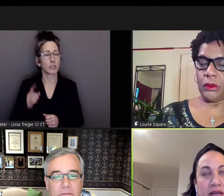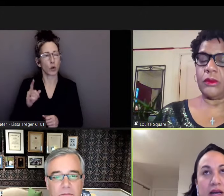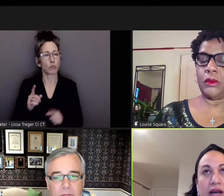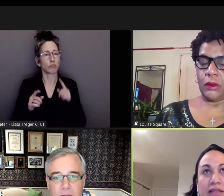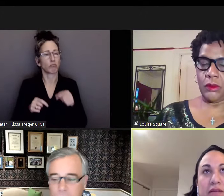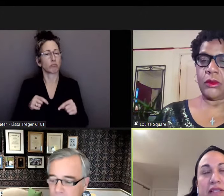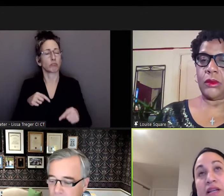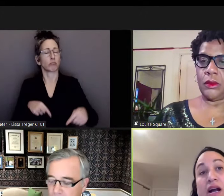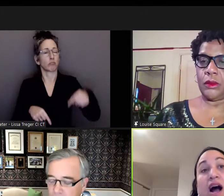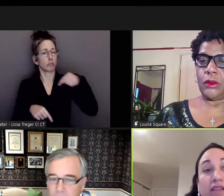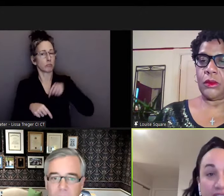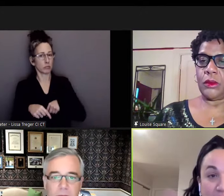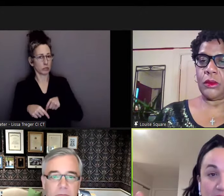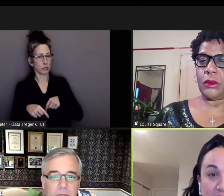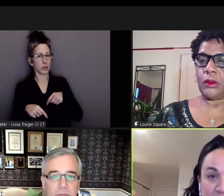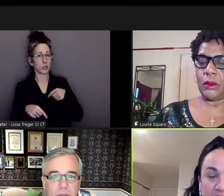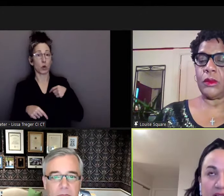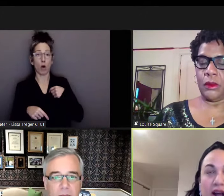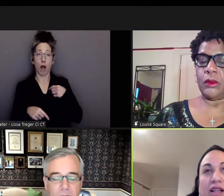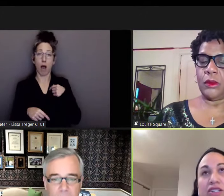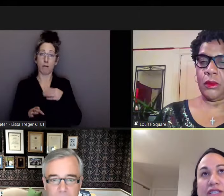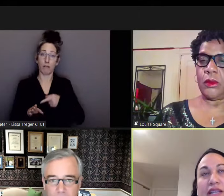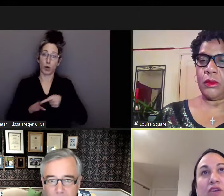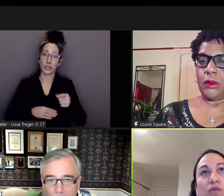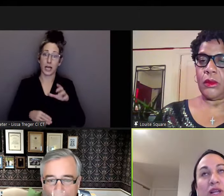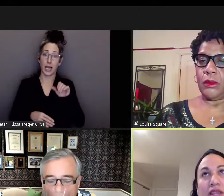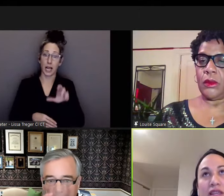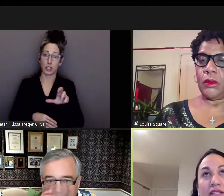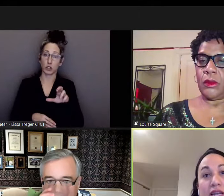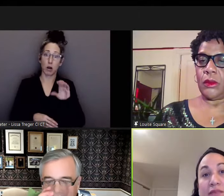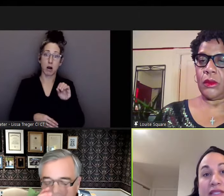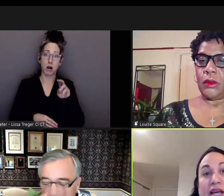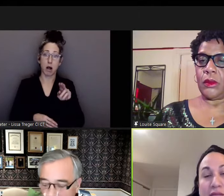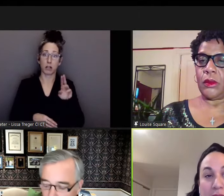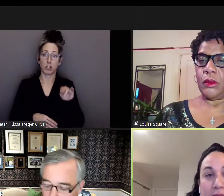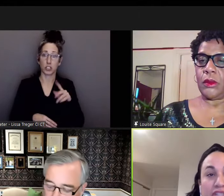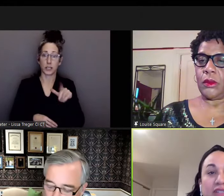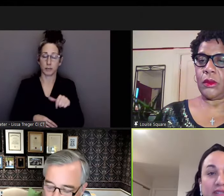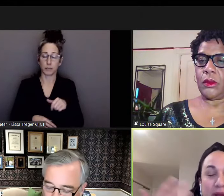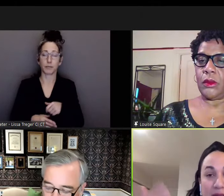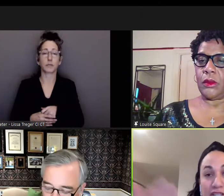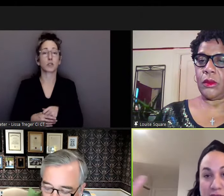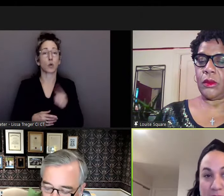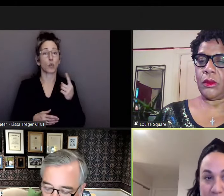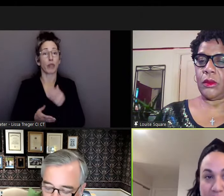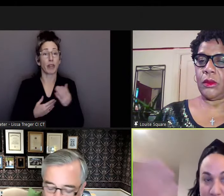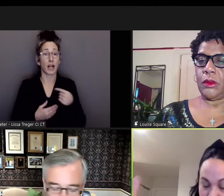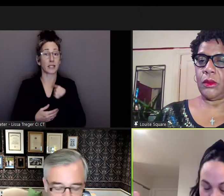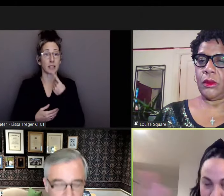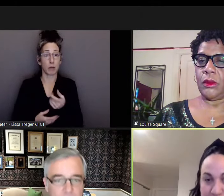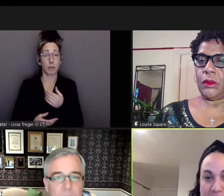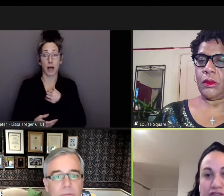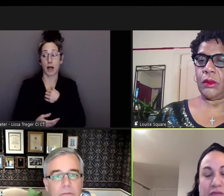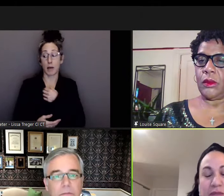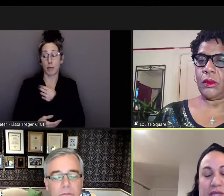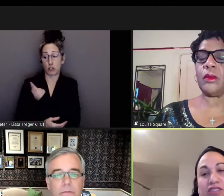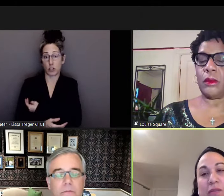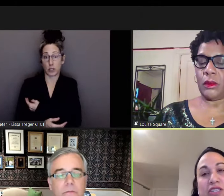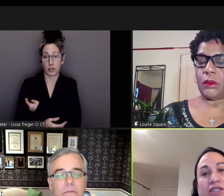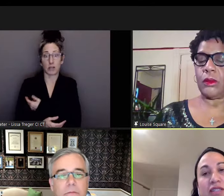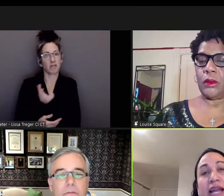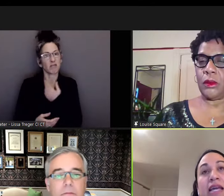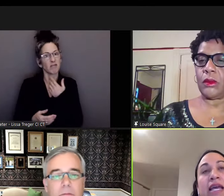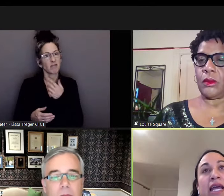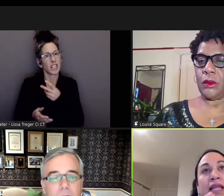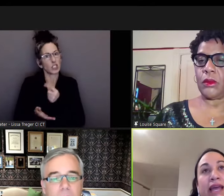and as an oncologist, a pediatric oncologist, I think one of the things that I've been telling my patients and my patients' parents, because I do treat